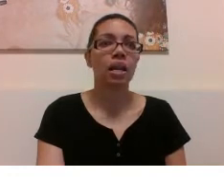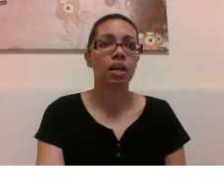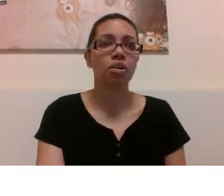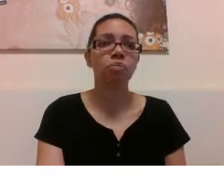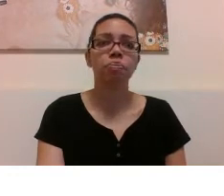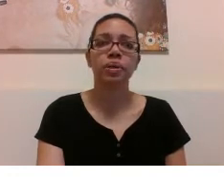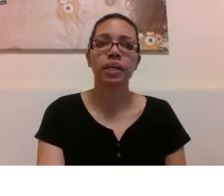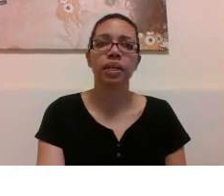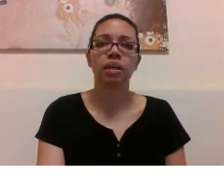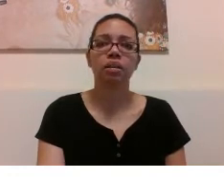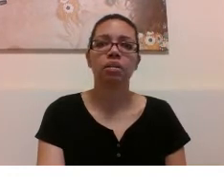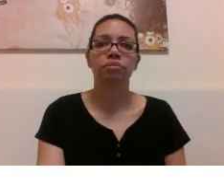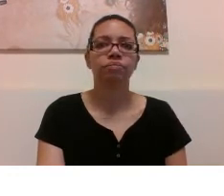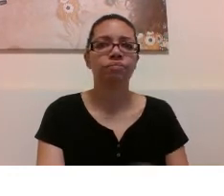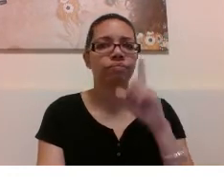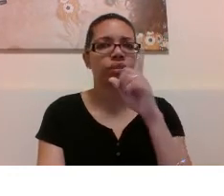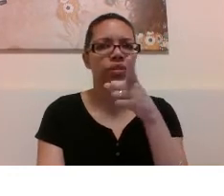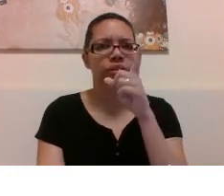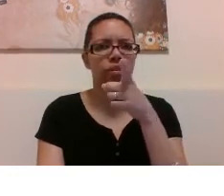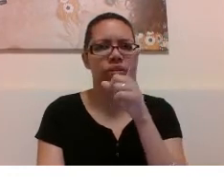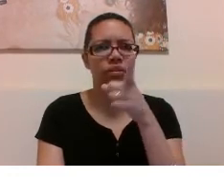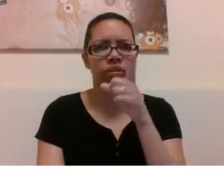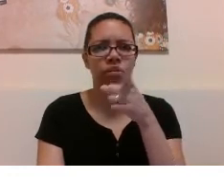A Lego brick?